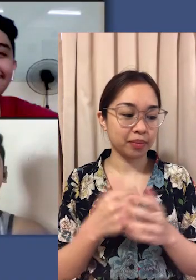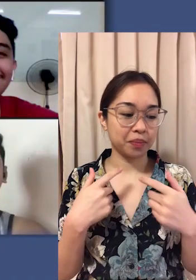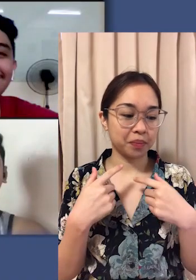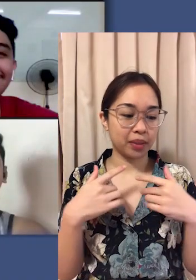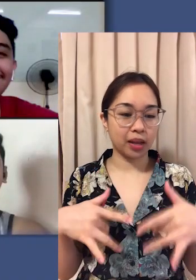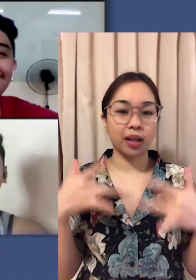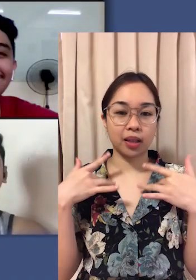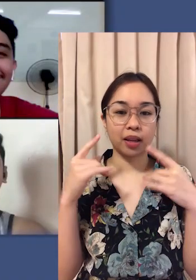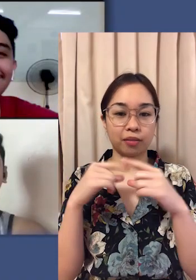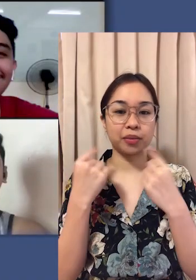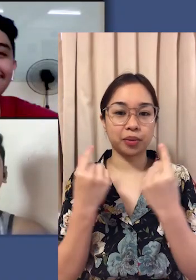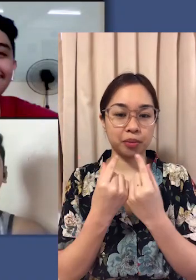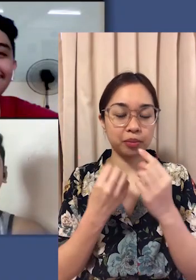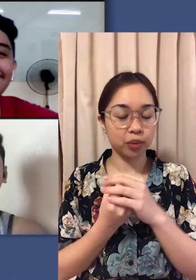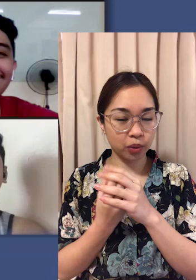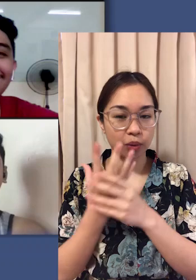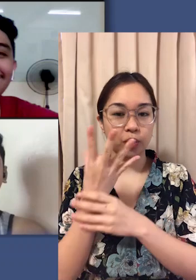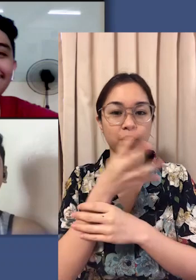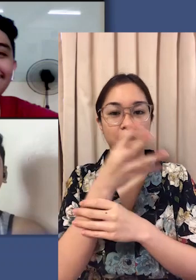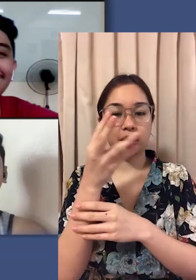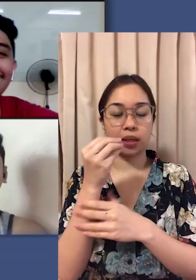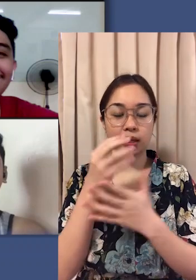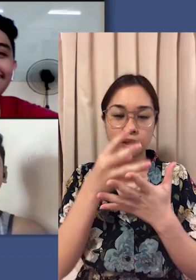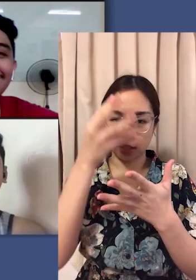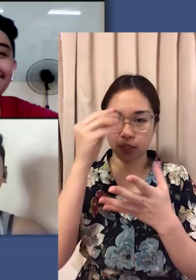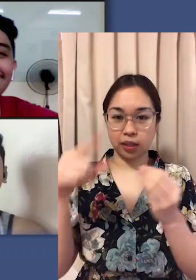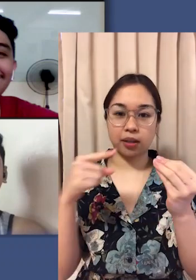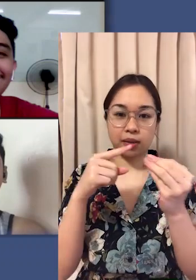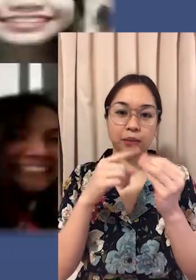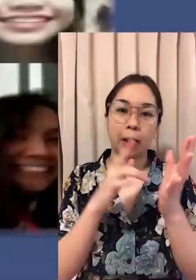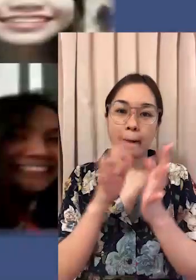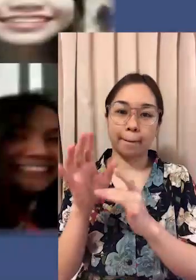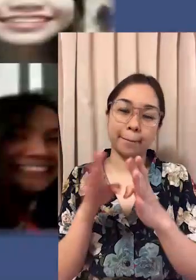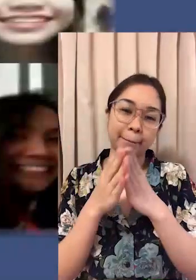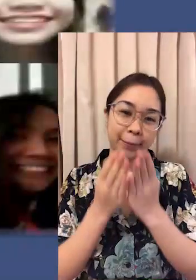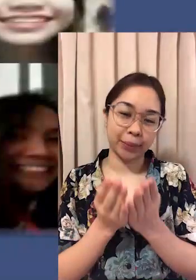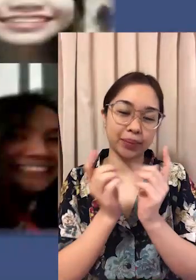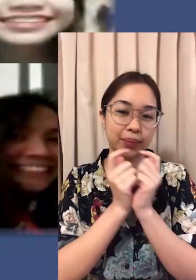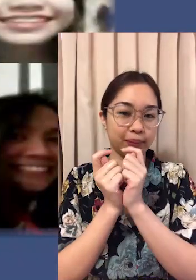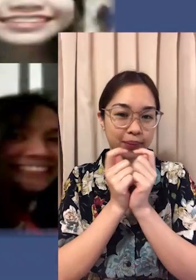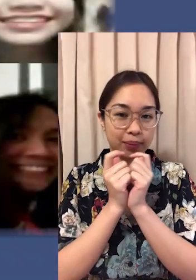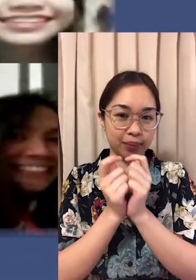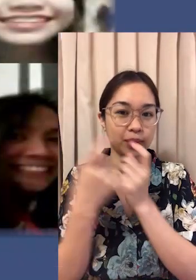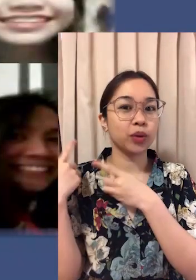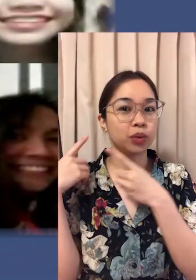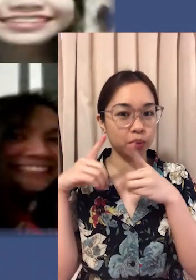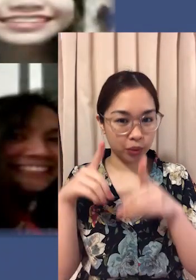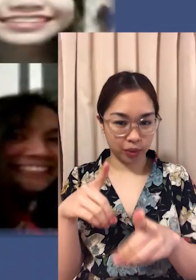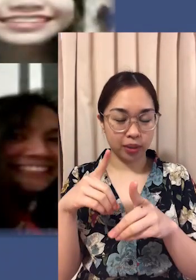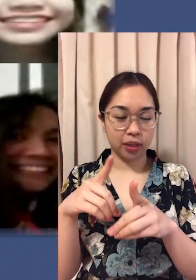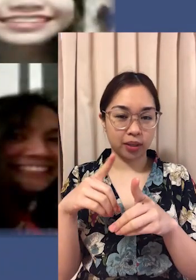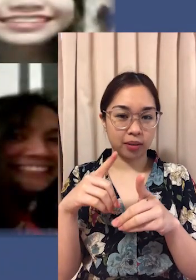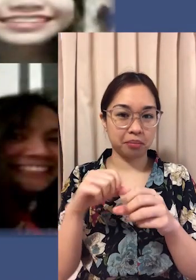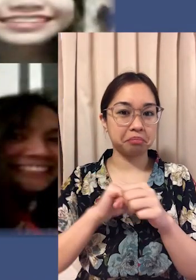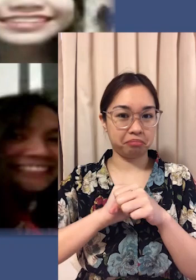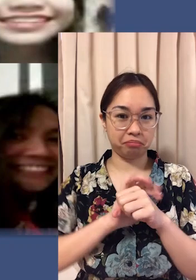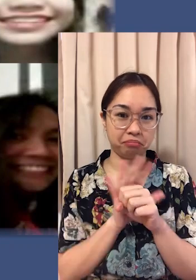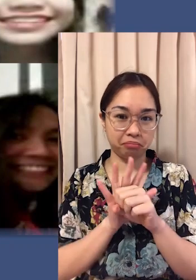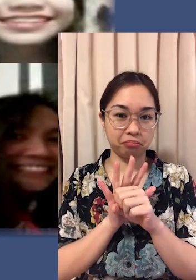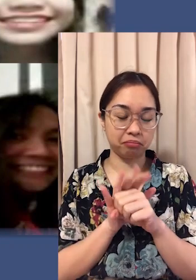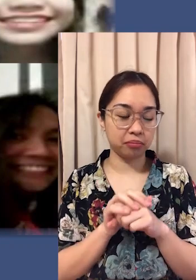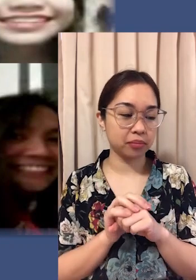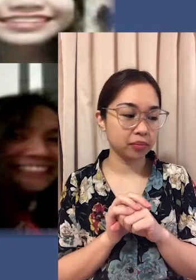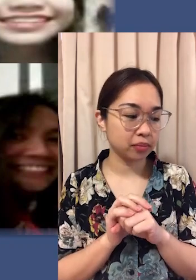their life groups, we saw how accountability plays an important role in during this pandemic. And as well